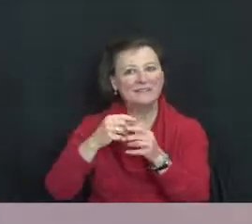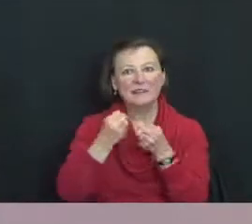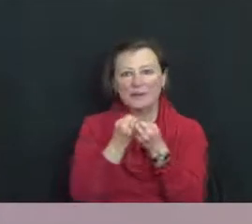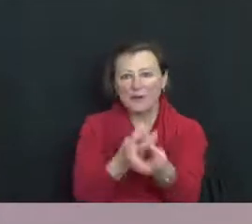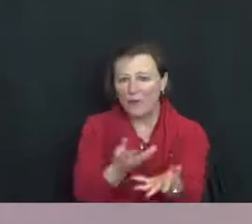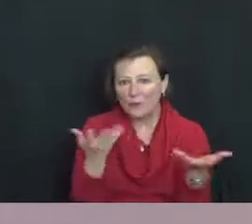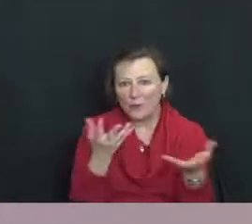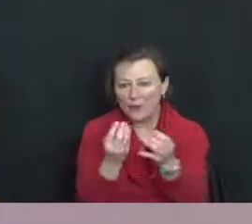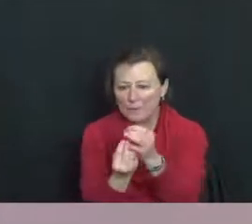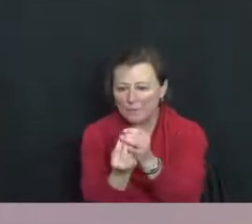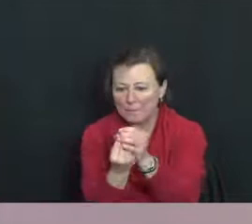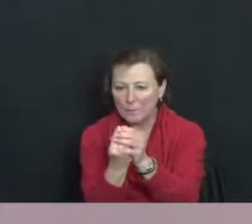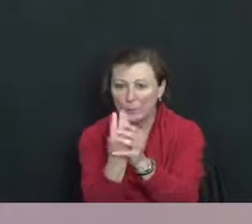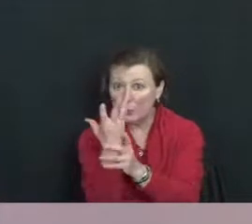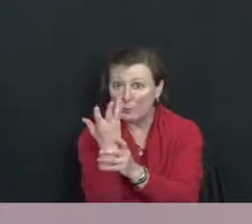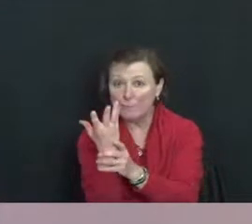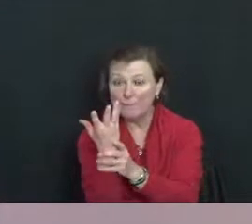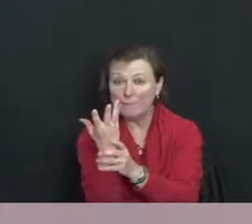bloom.